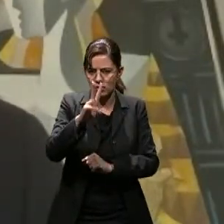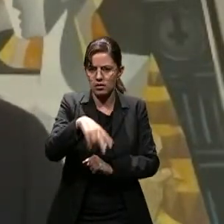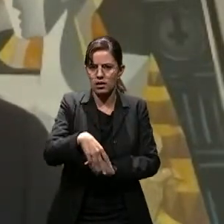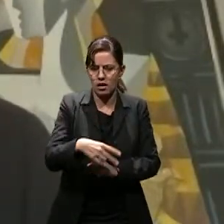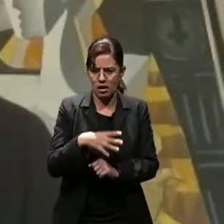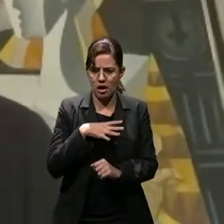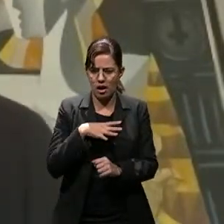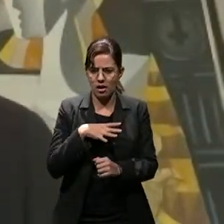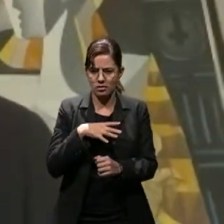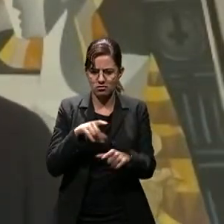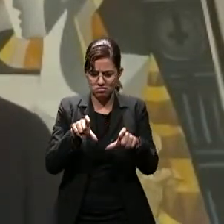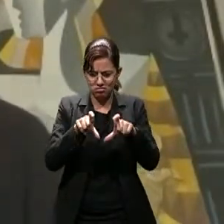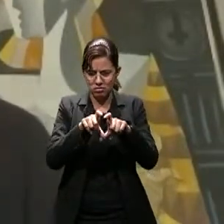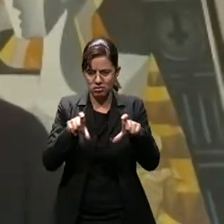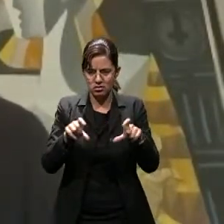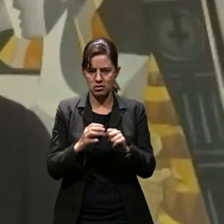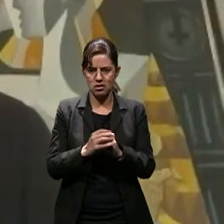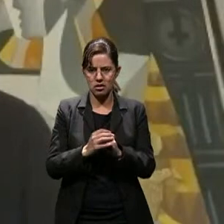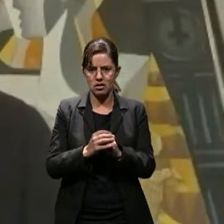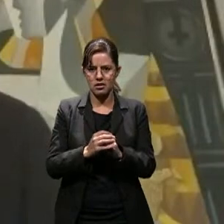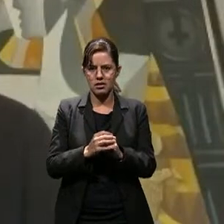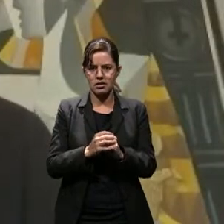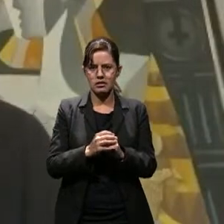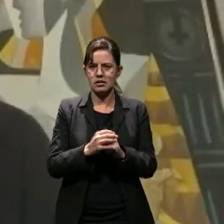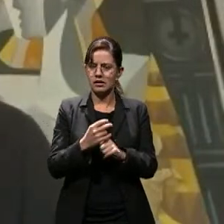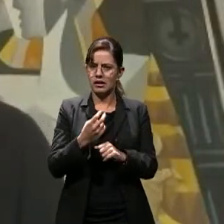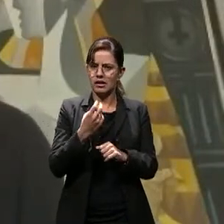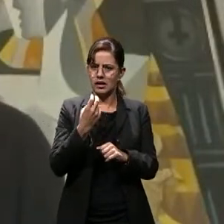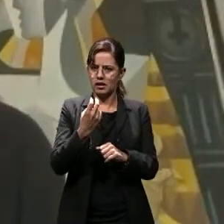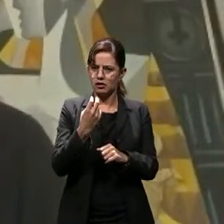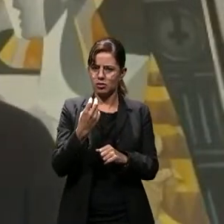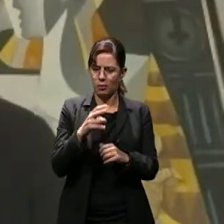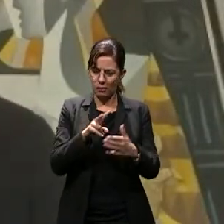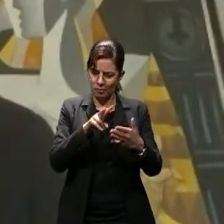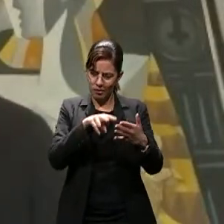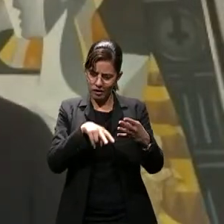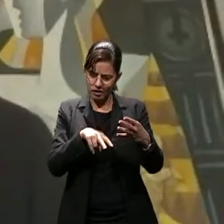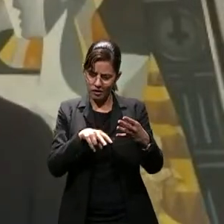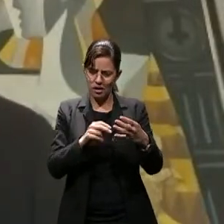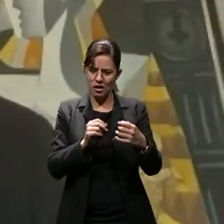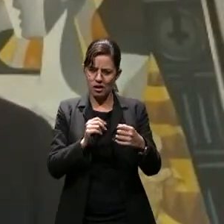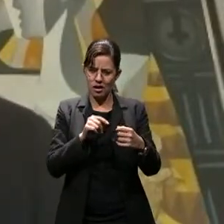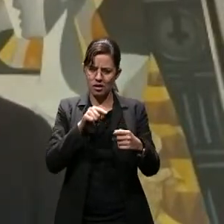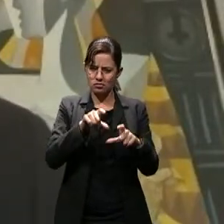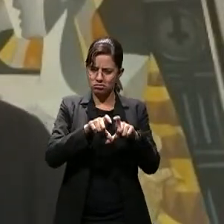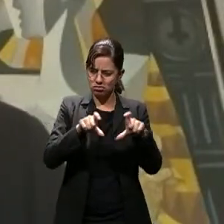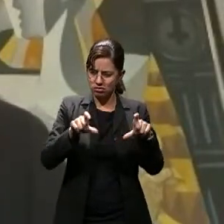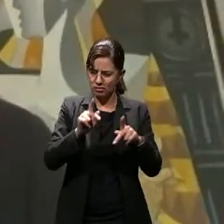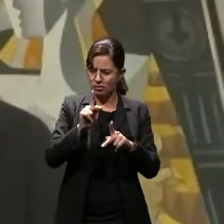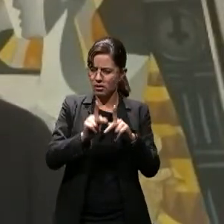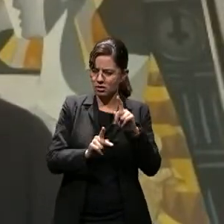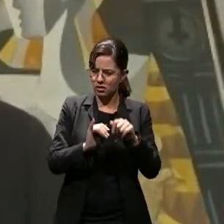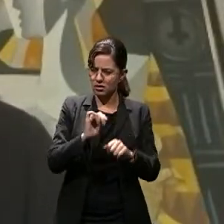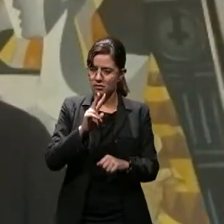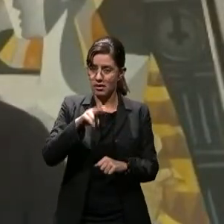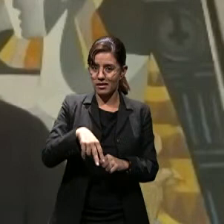Disinformation that is good has certain elements that can be confused as true.